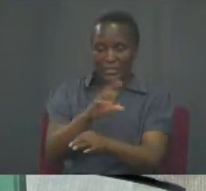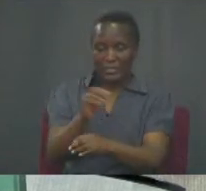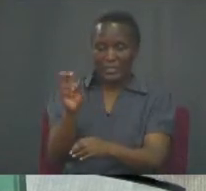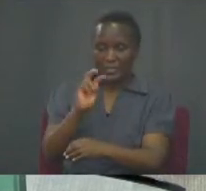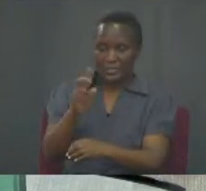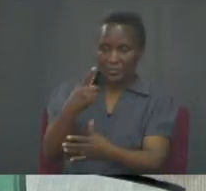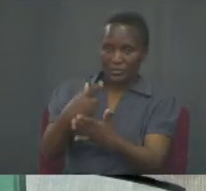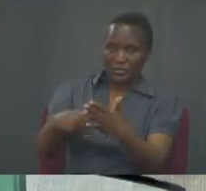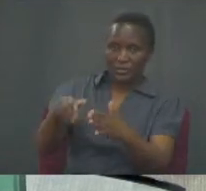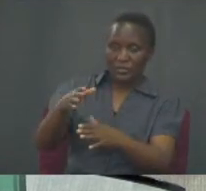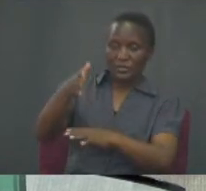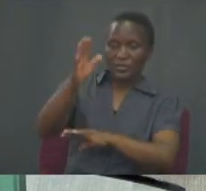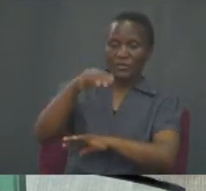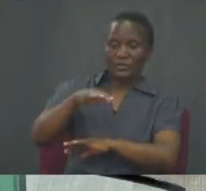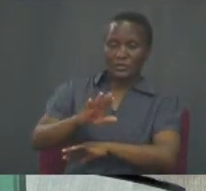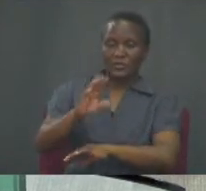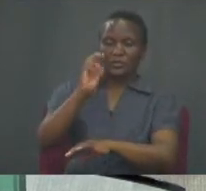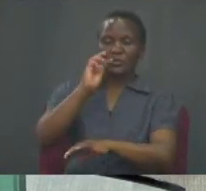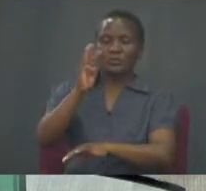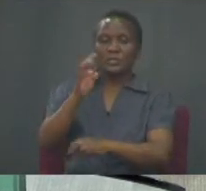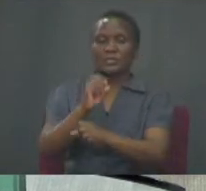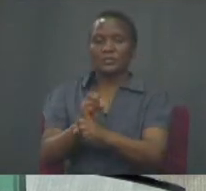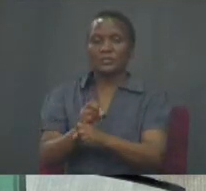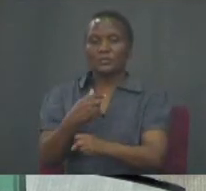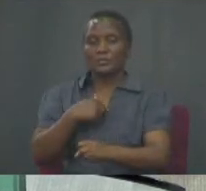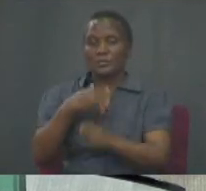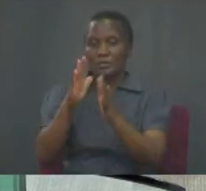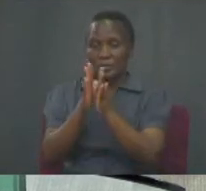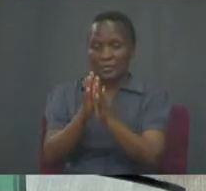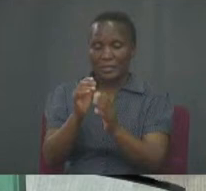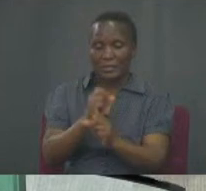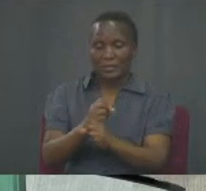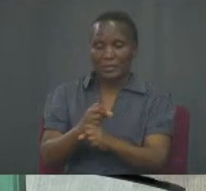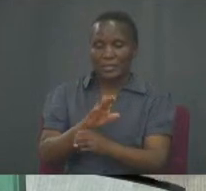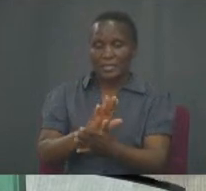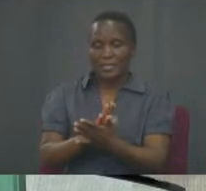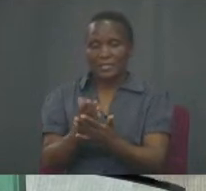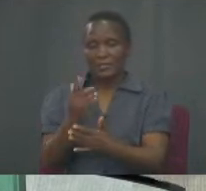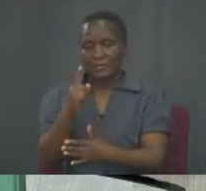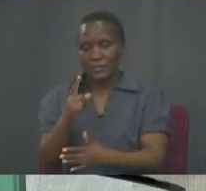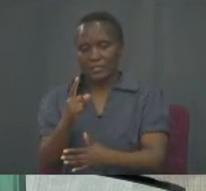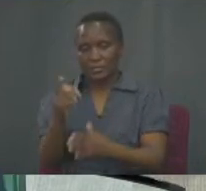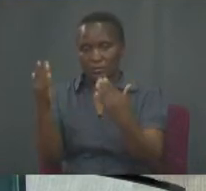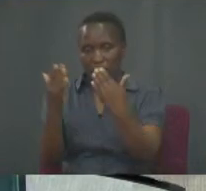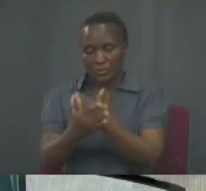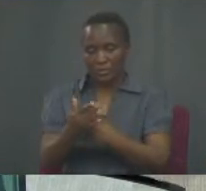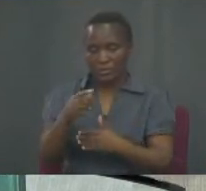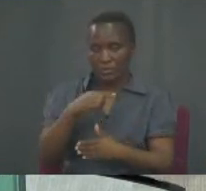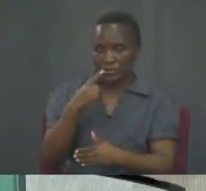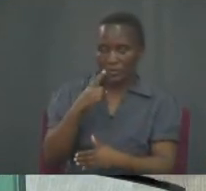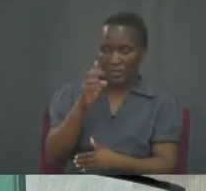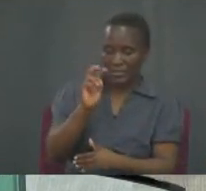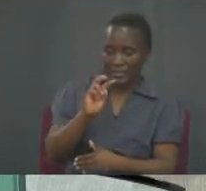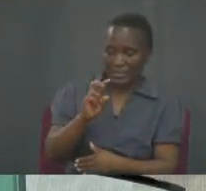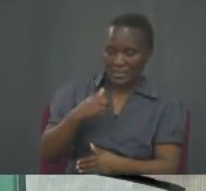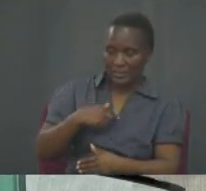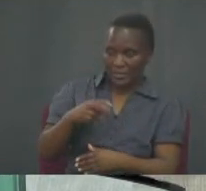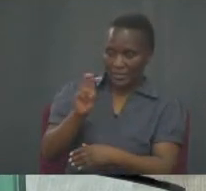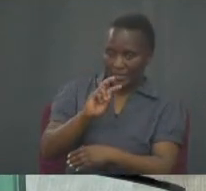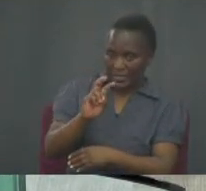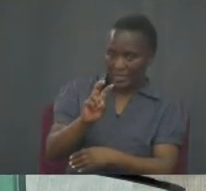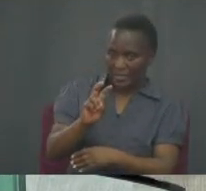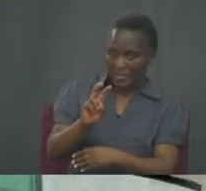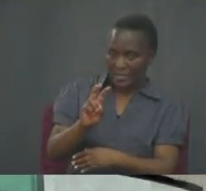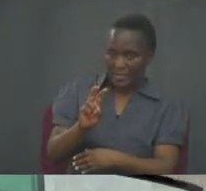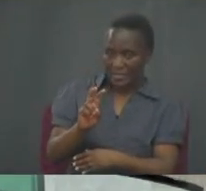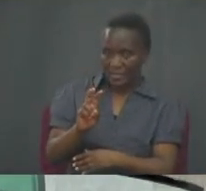you. I want to pray with someone tonight who is saying, I see and I have seen them. Like Judah, I have